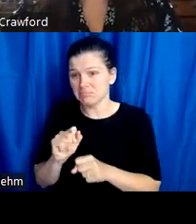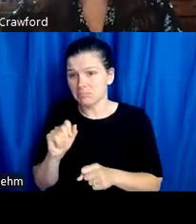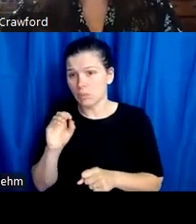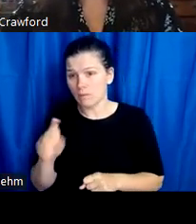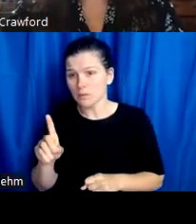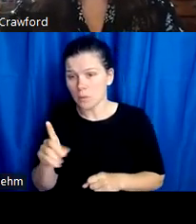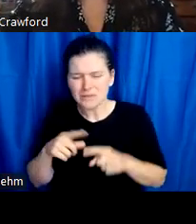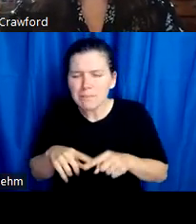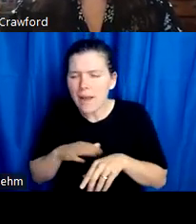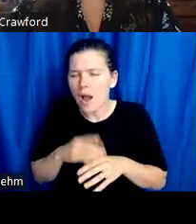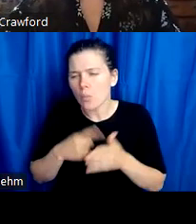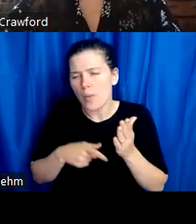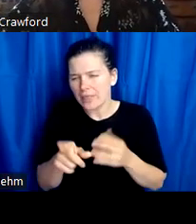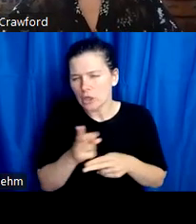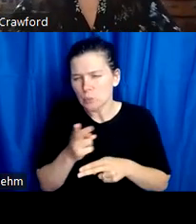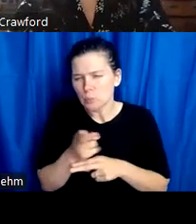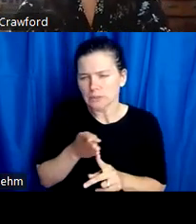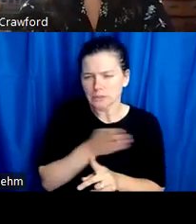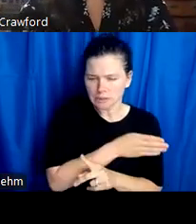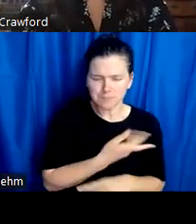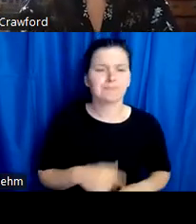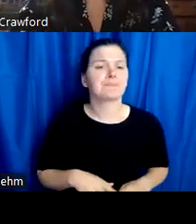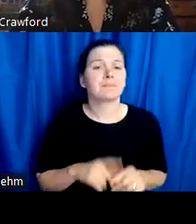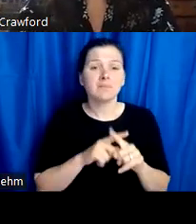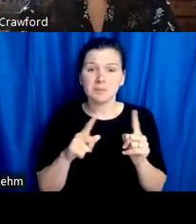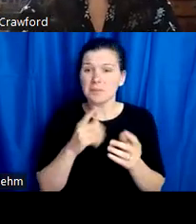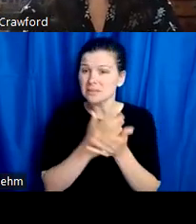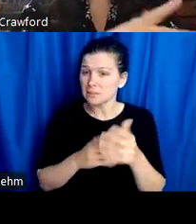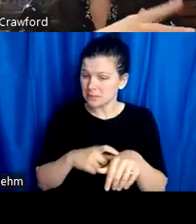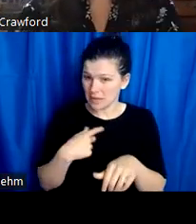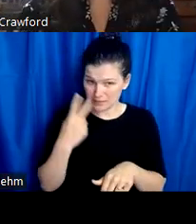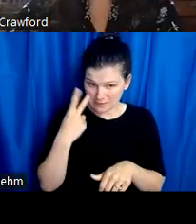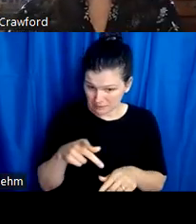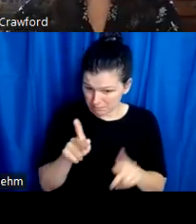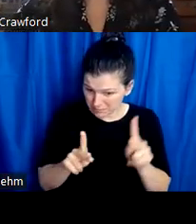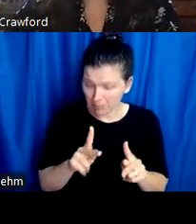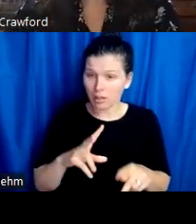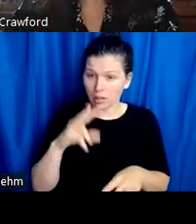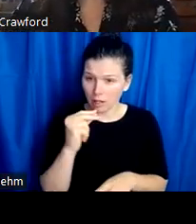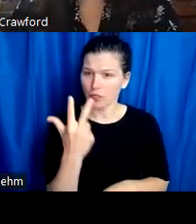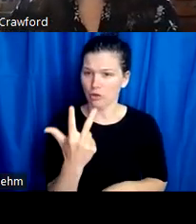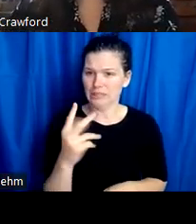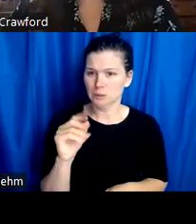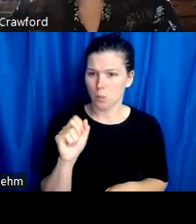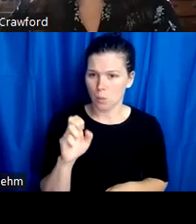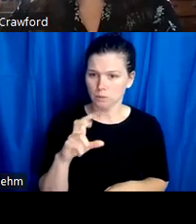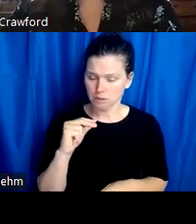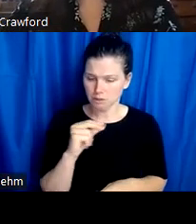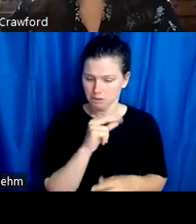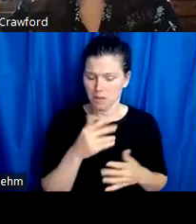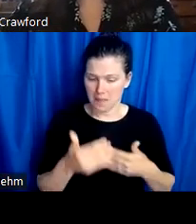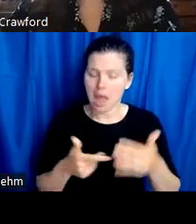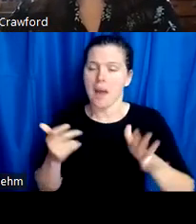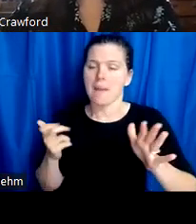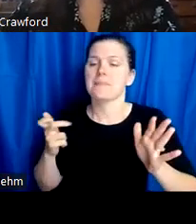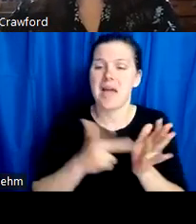they've taken. There's been times where I've seen people get up to 3 doses to get them to come around. But generally,